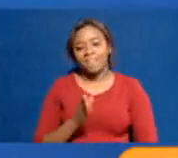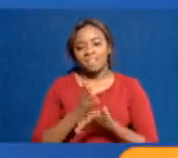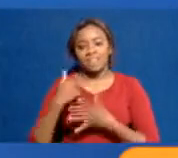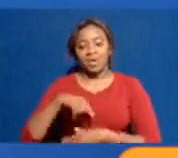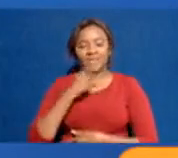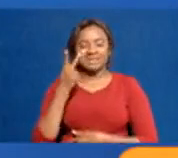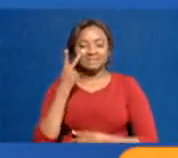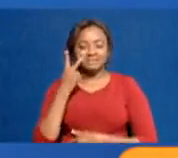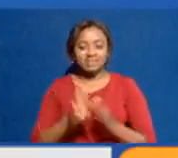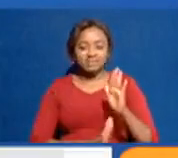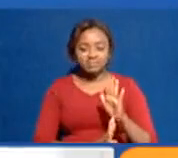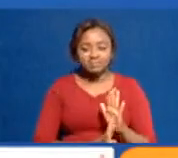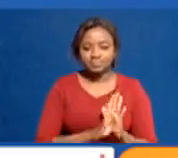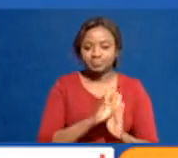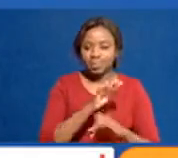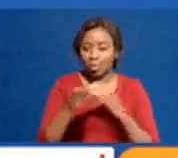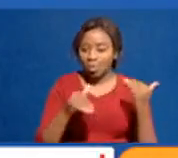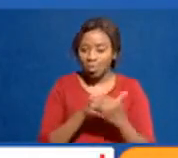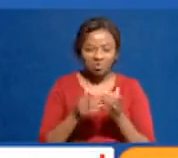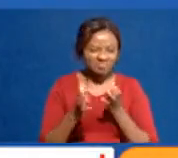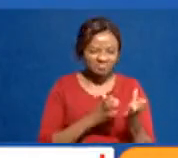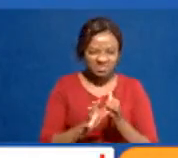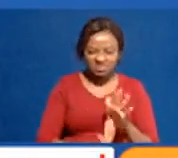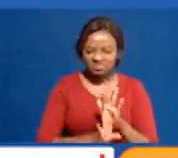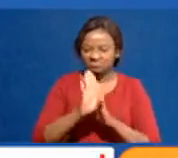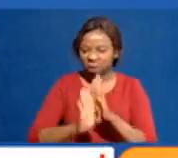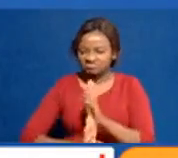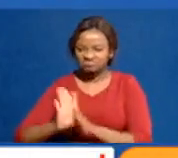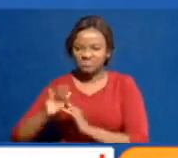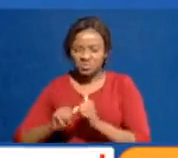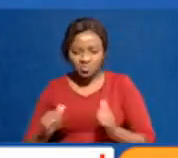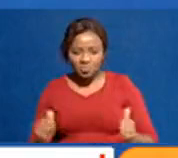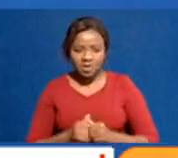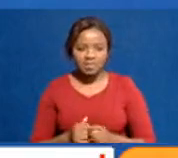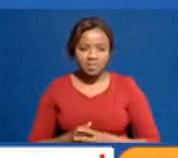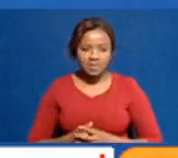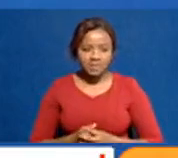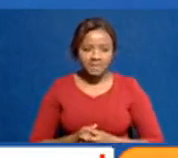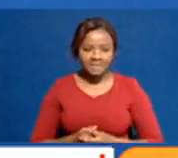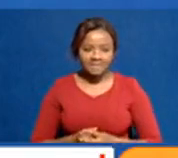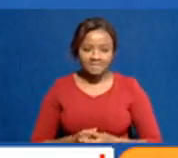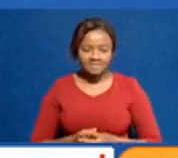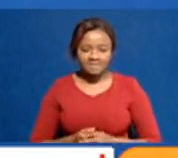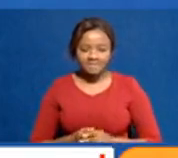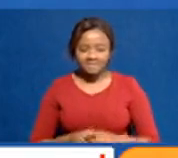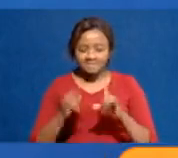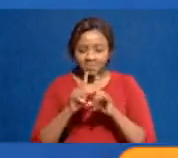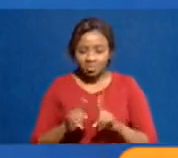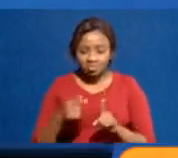pretty much all our businesses. We've seen significant growth in our life business. Here in Kenya, we've